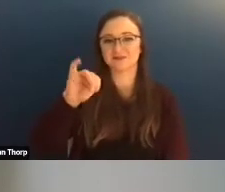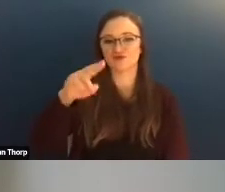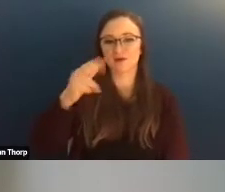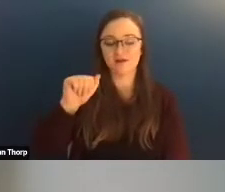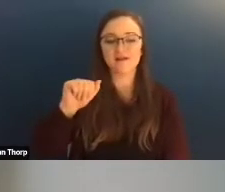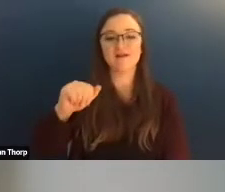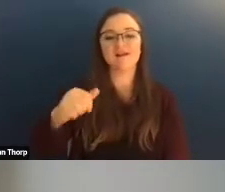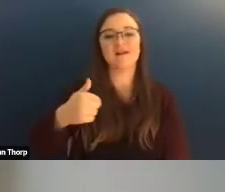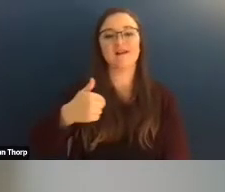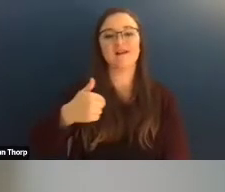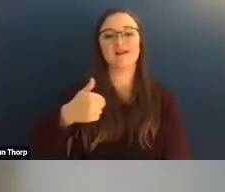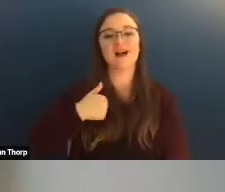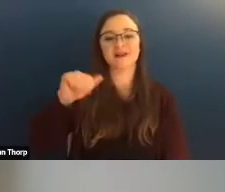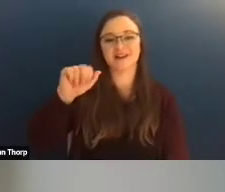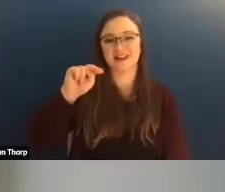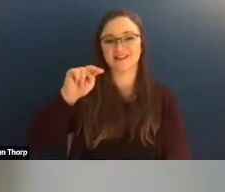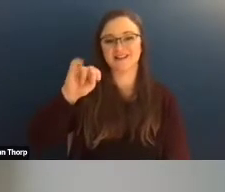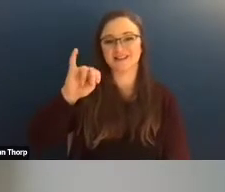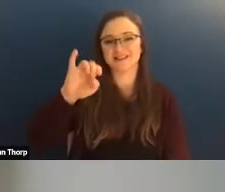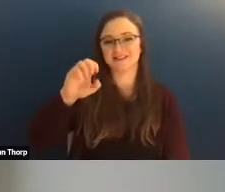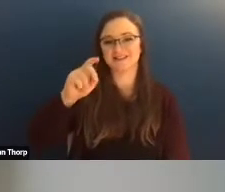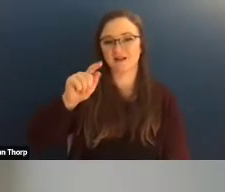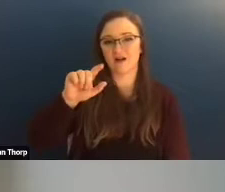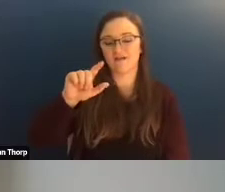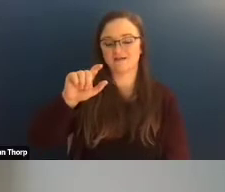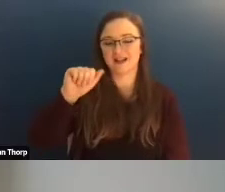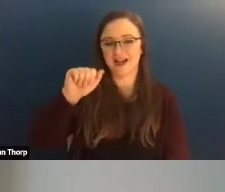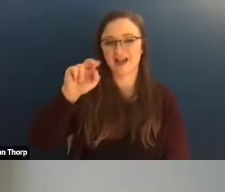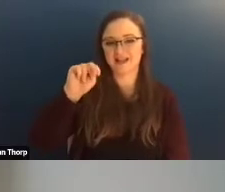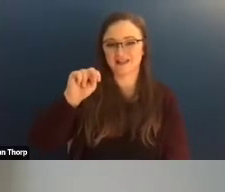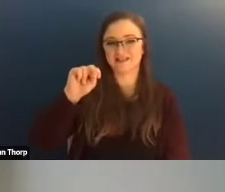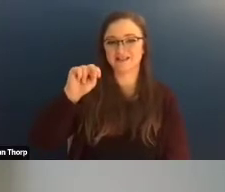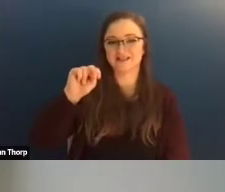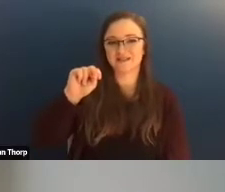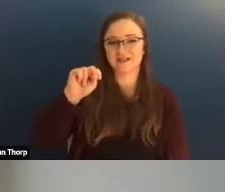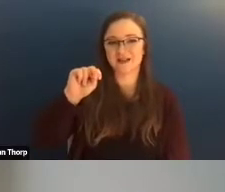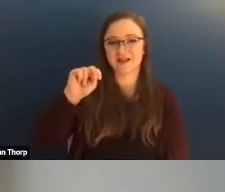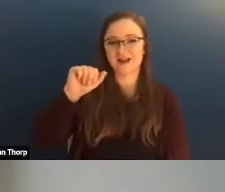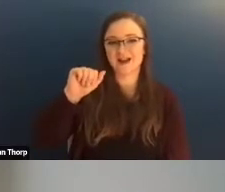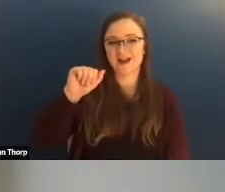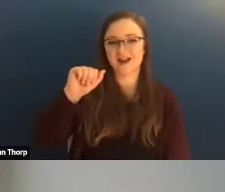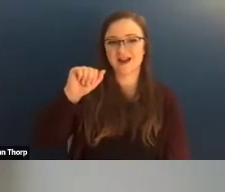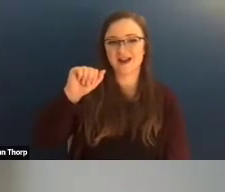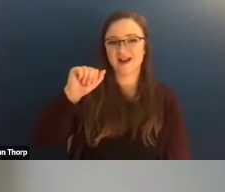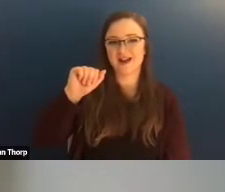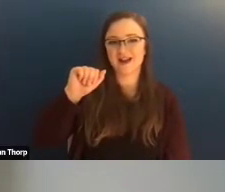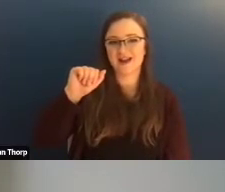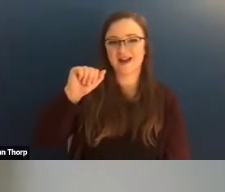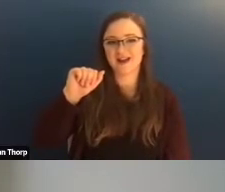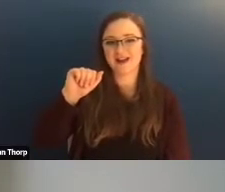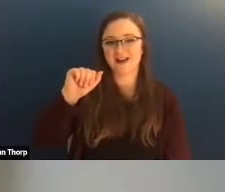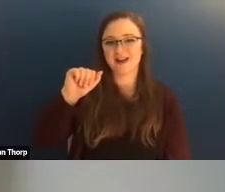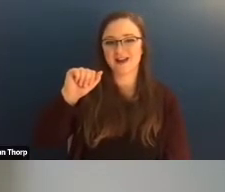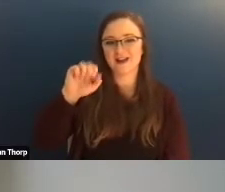I am an anesthesiologist by training, and in medical school, you know, the curriculum is set up to be able